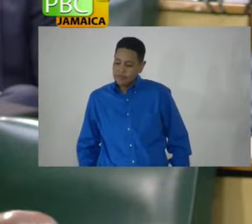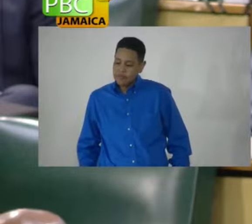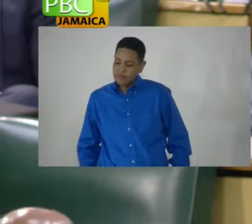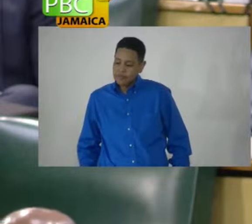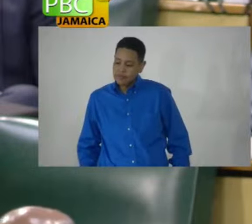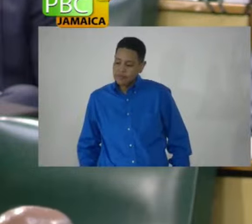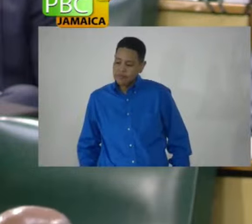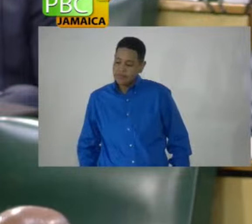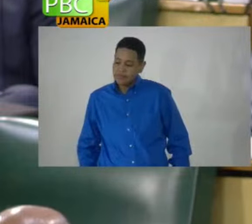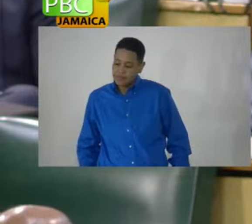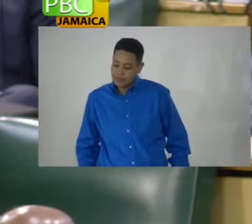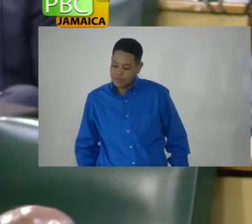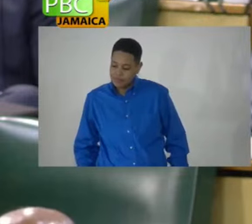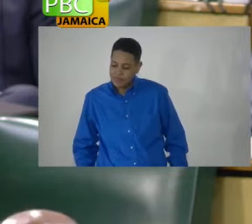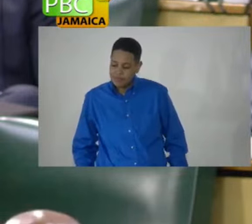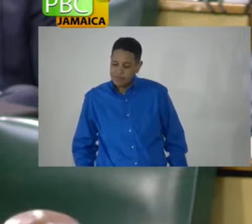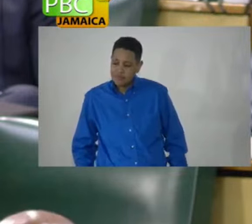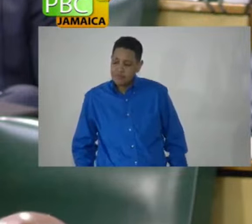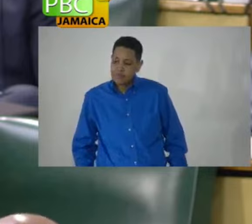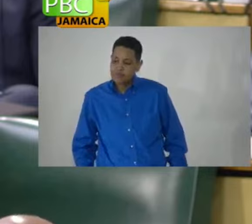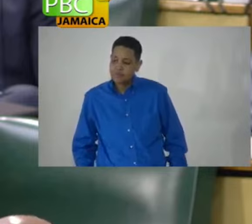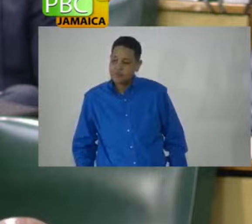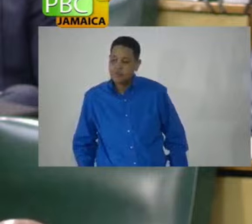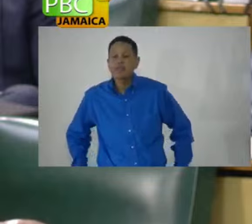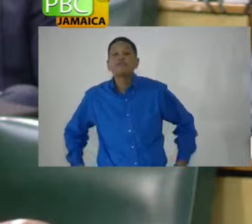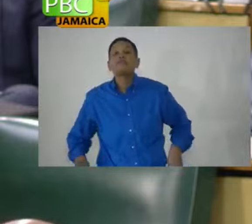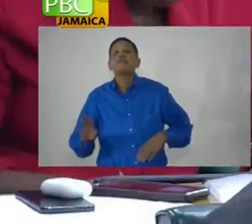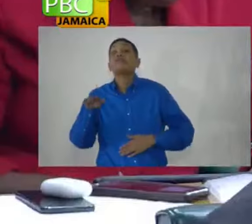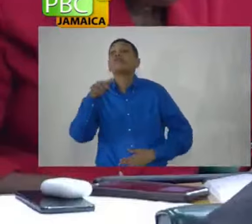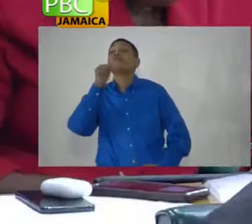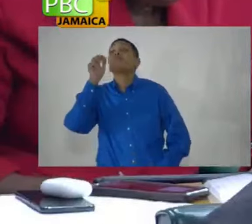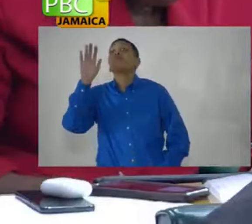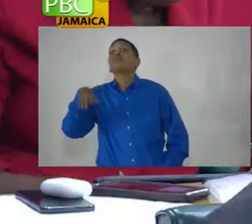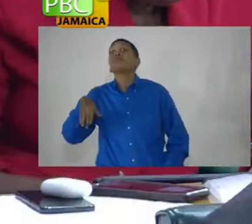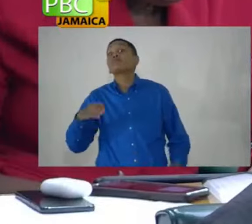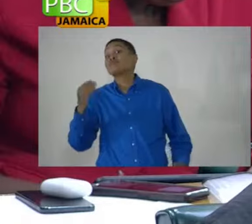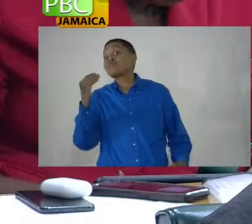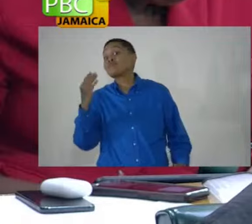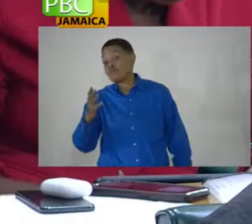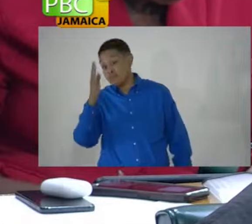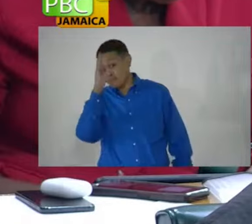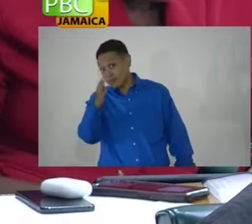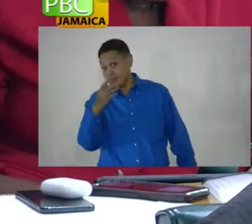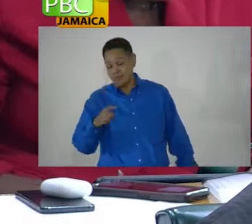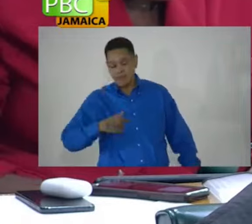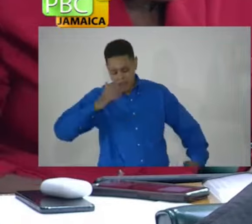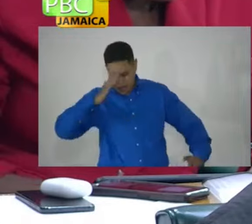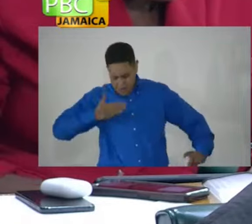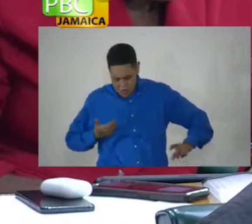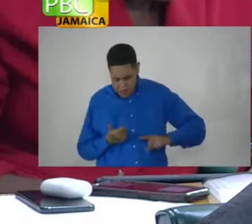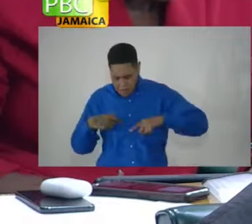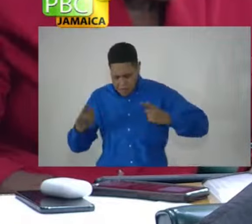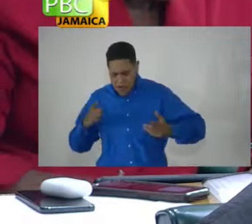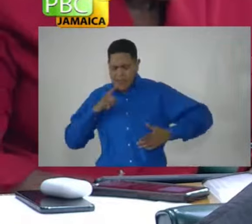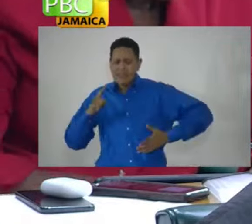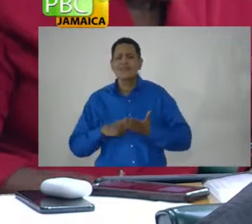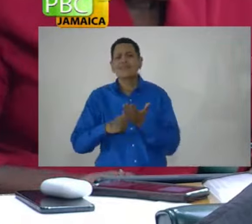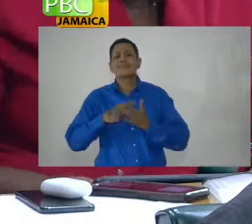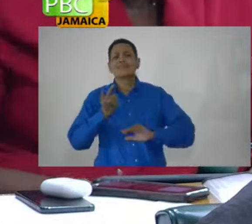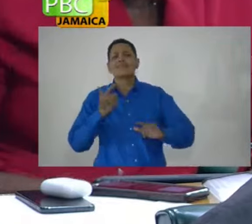But Madam Speaker, let me say unequivocally that I welcome the